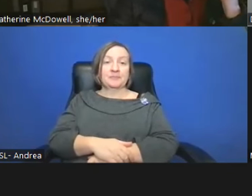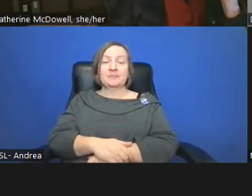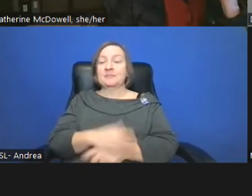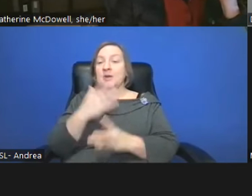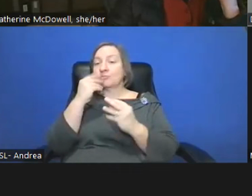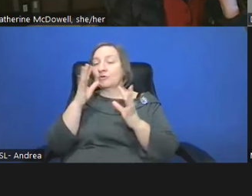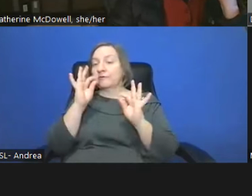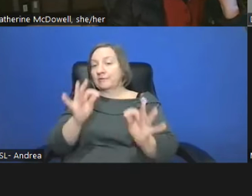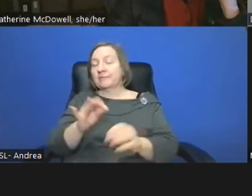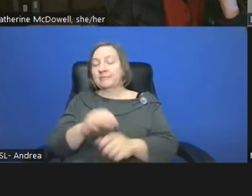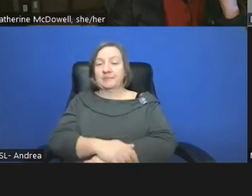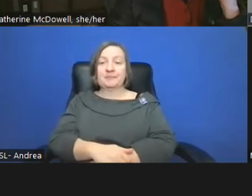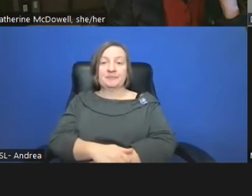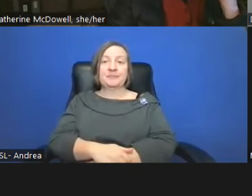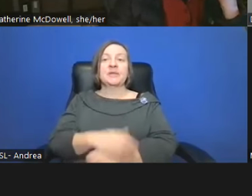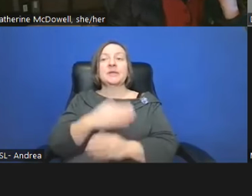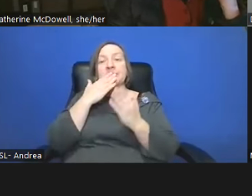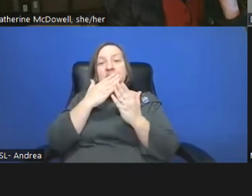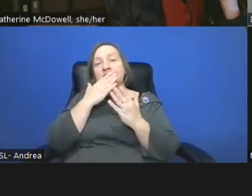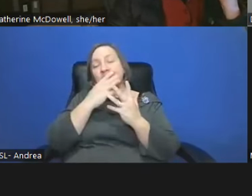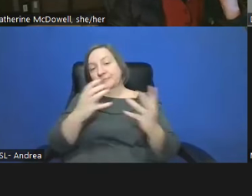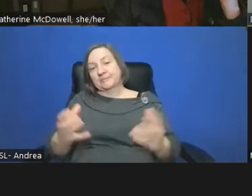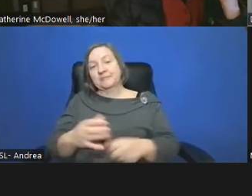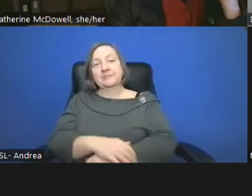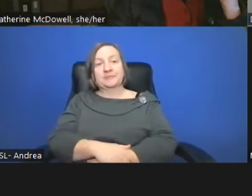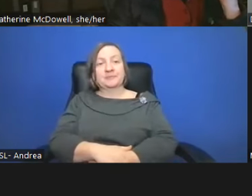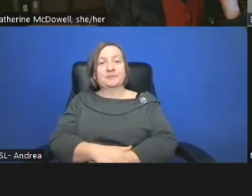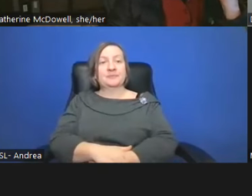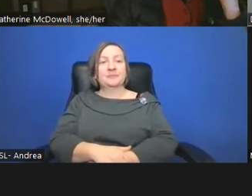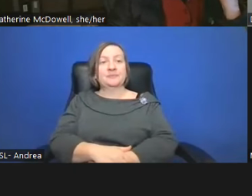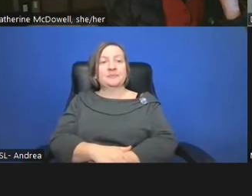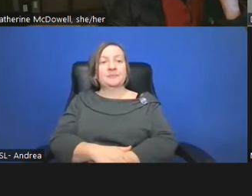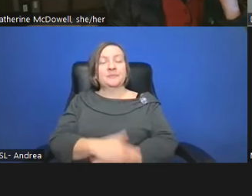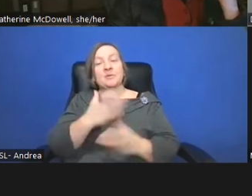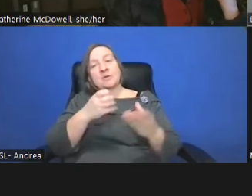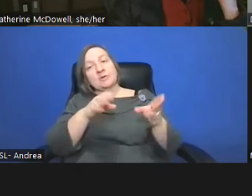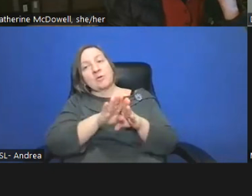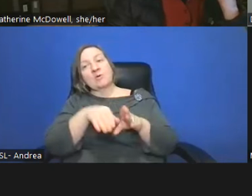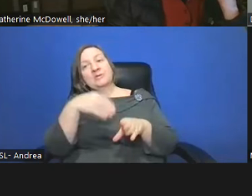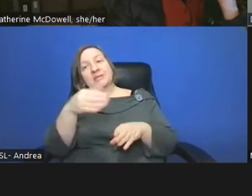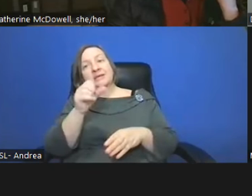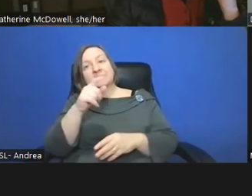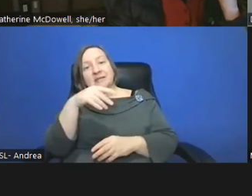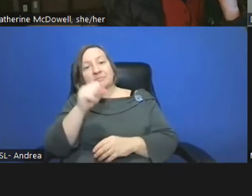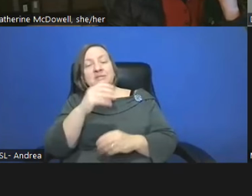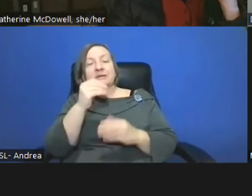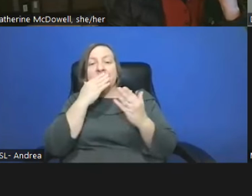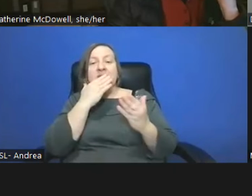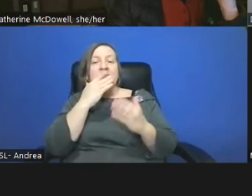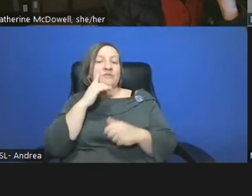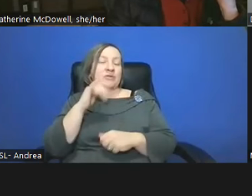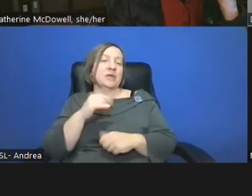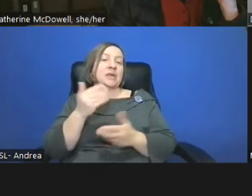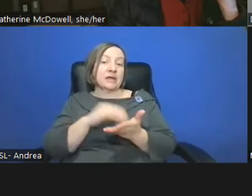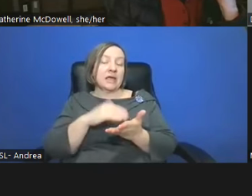Beautiful. Thank you so much. So just to close out next steps, and thank you on that. Again, we will